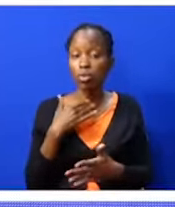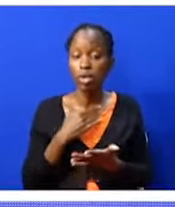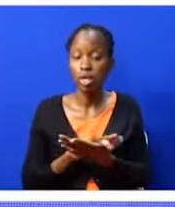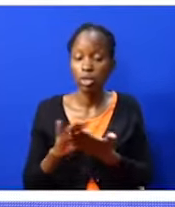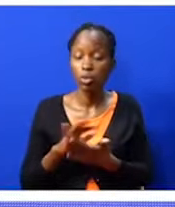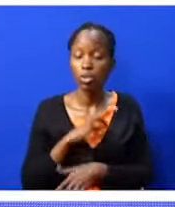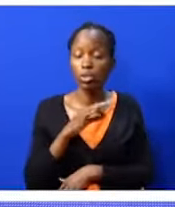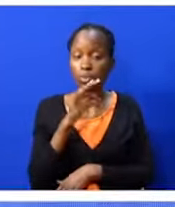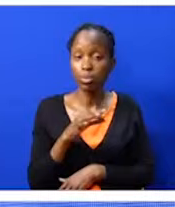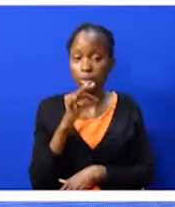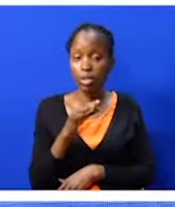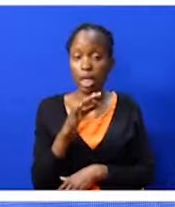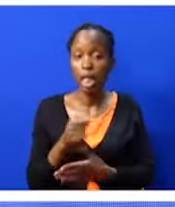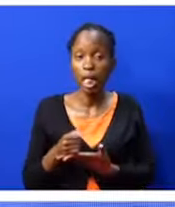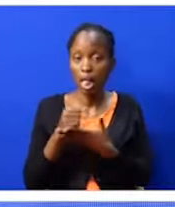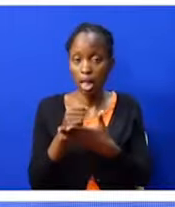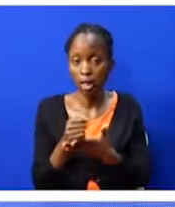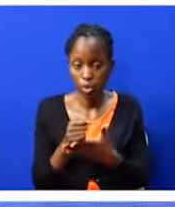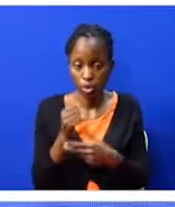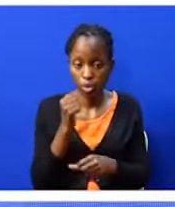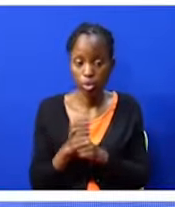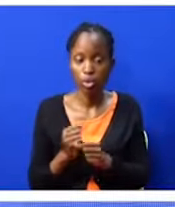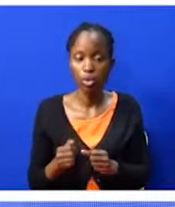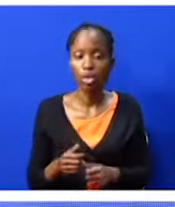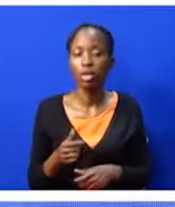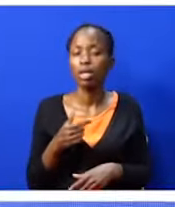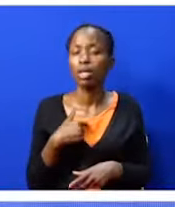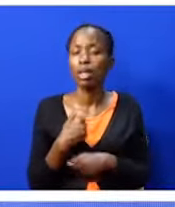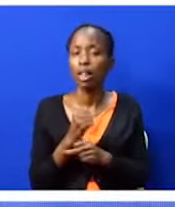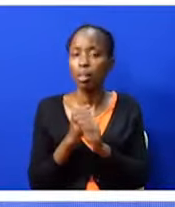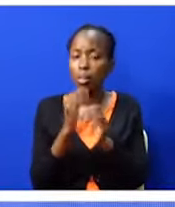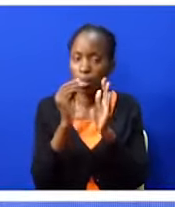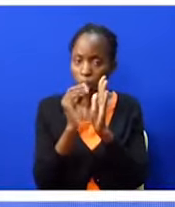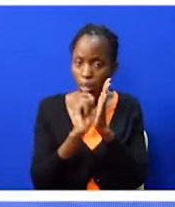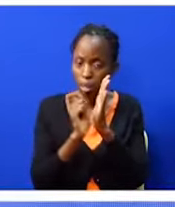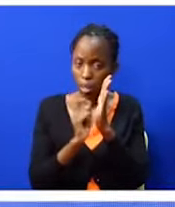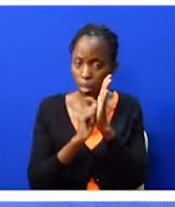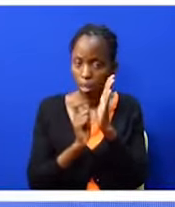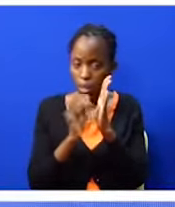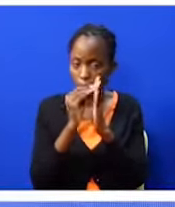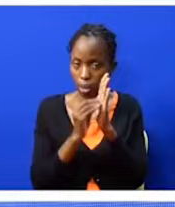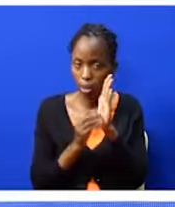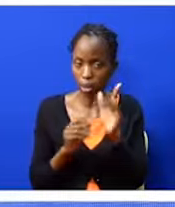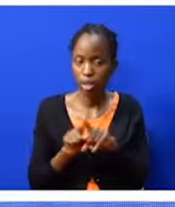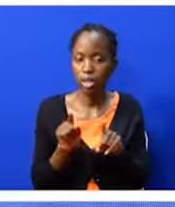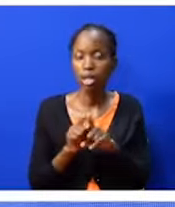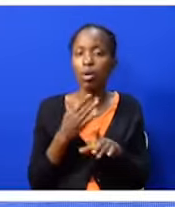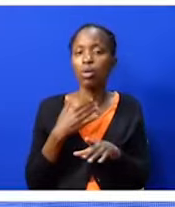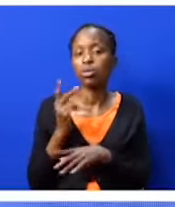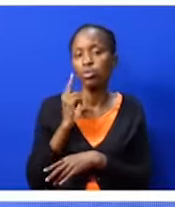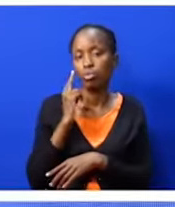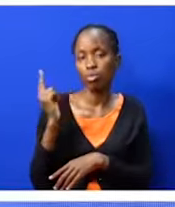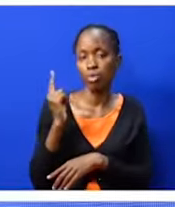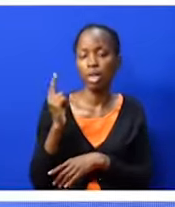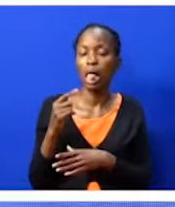Spirit to help you do. I have made a list of some things, and I would like you to have a look at